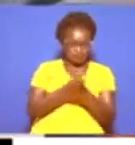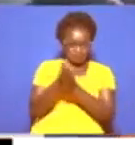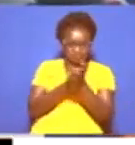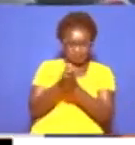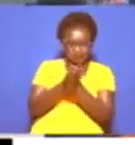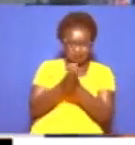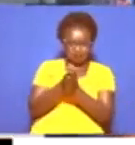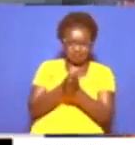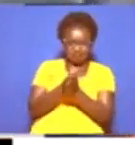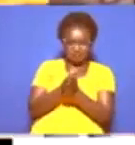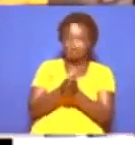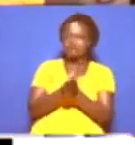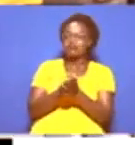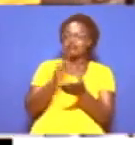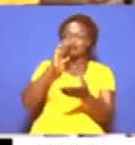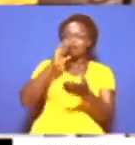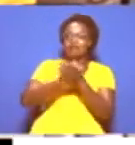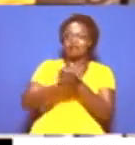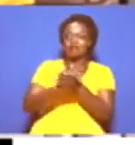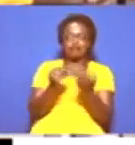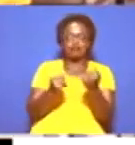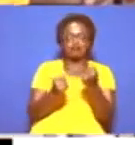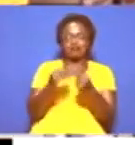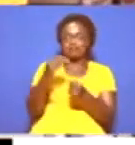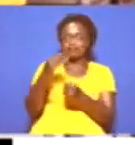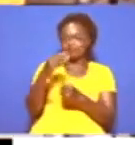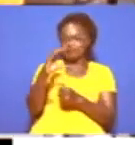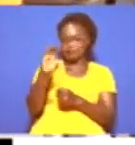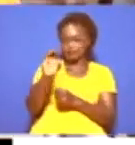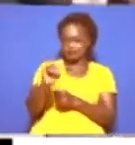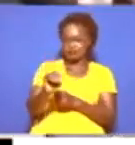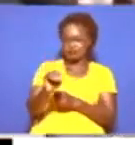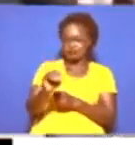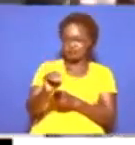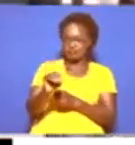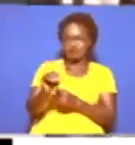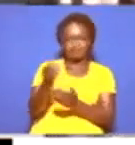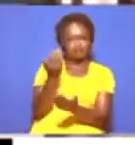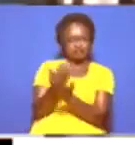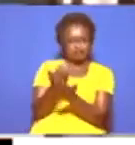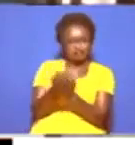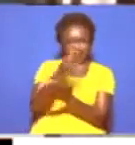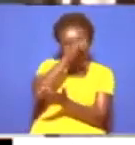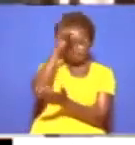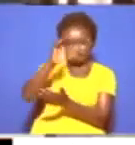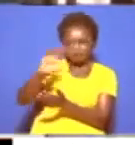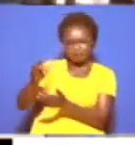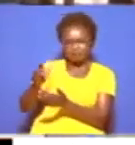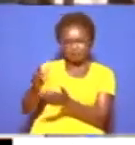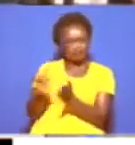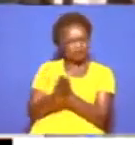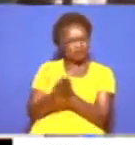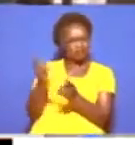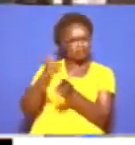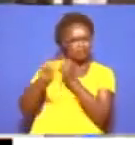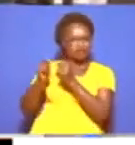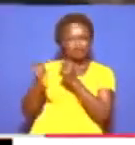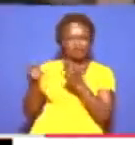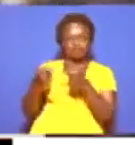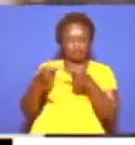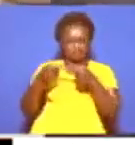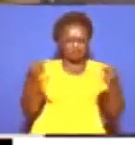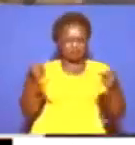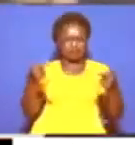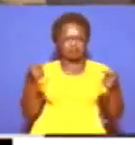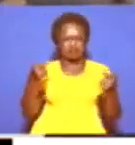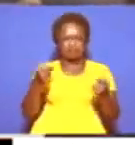Sasa Foundation CEO, Maina Njenga, has urged communities living in Laikipia County to discard tradition that star enmity in a bid to